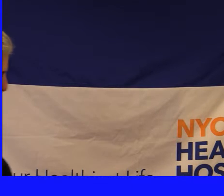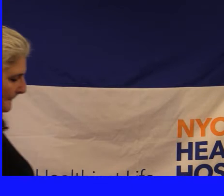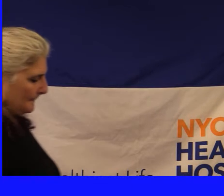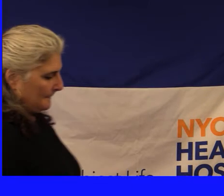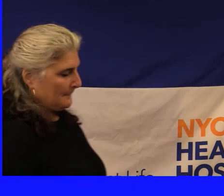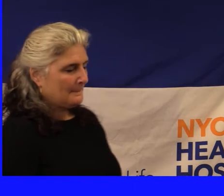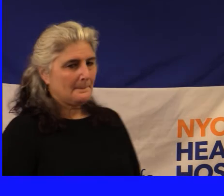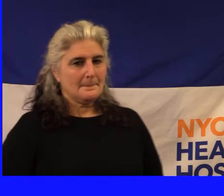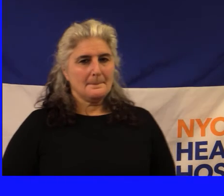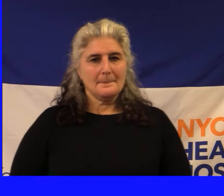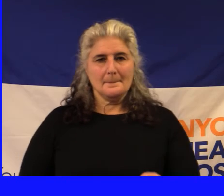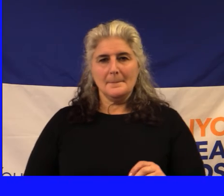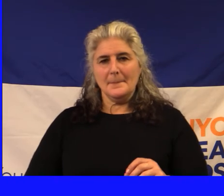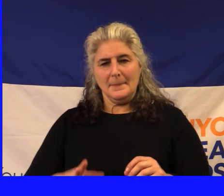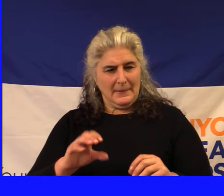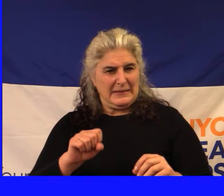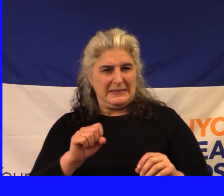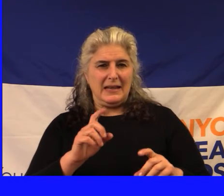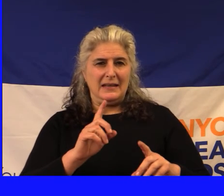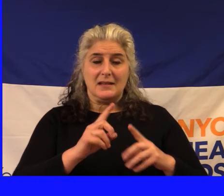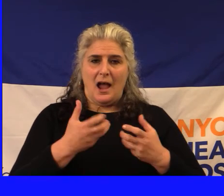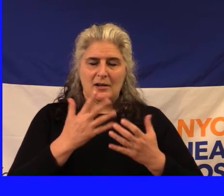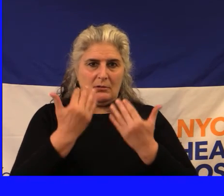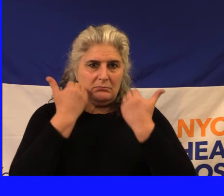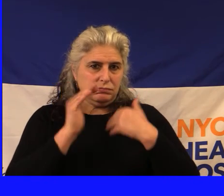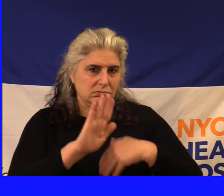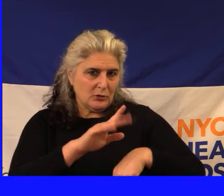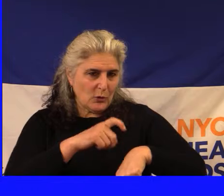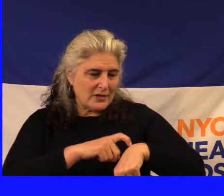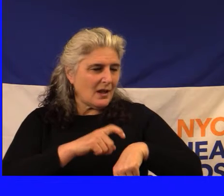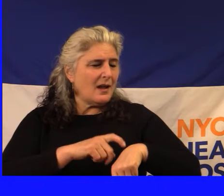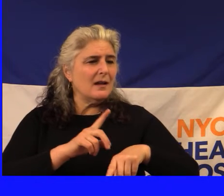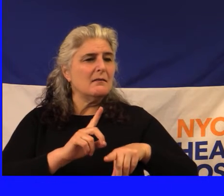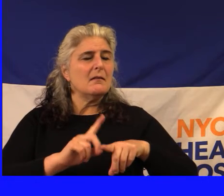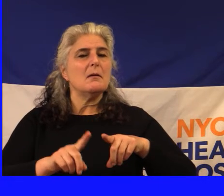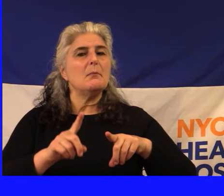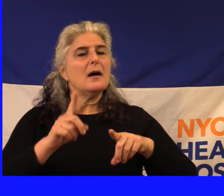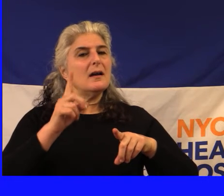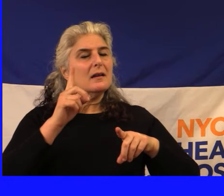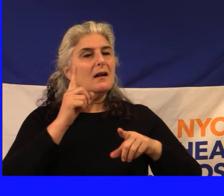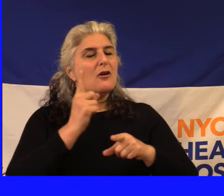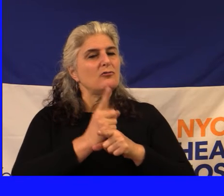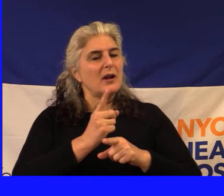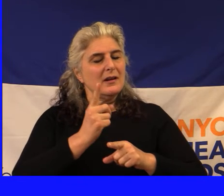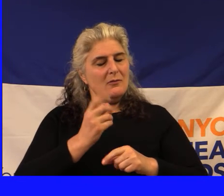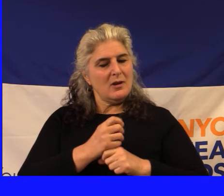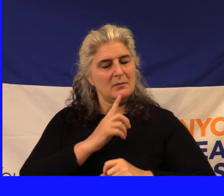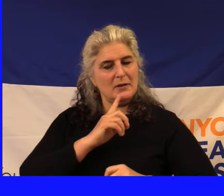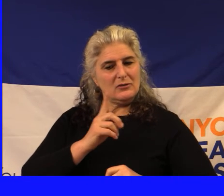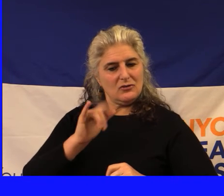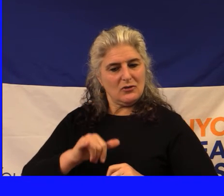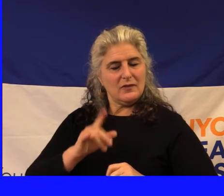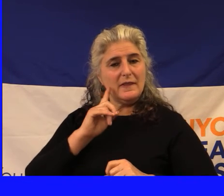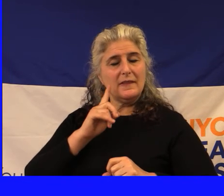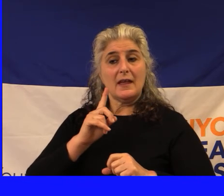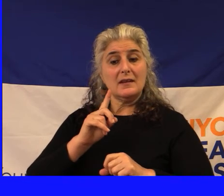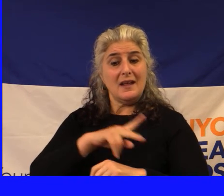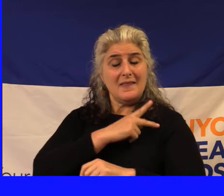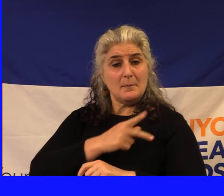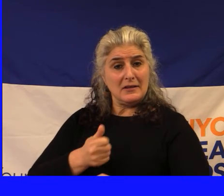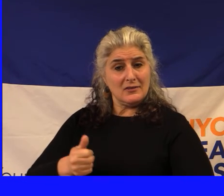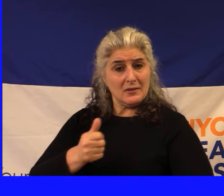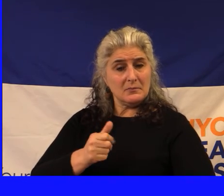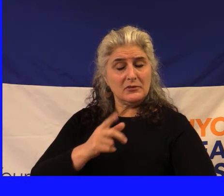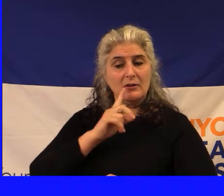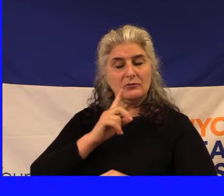it, but a big chunk of this is going to have to do with, again, as you mentioned, making sure the patients are properly taking their medications during the transition